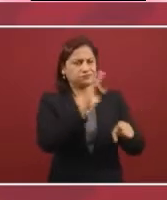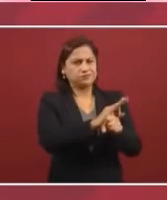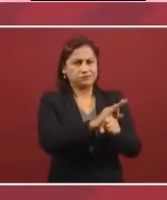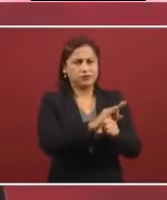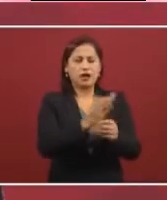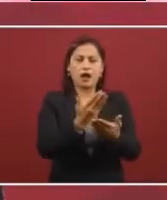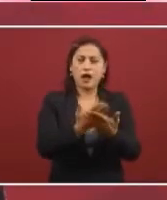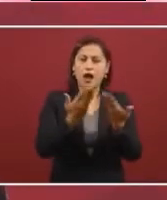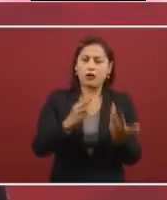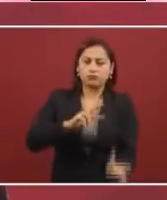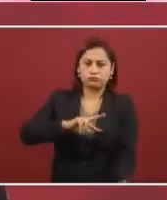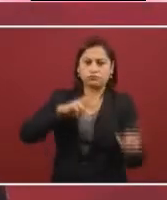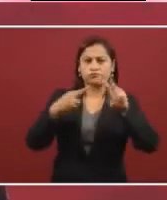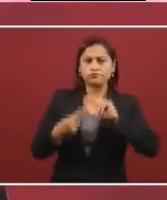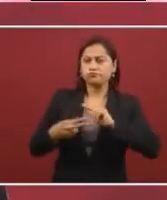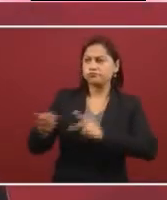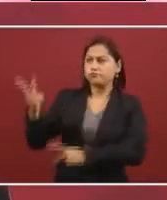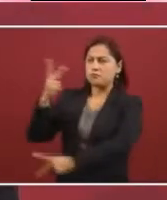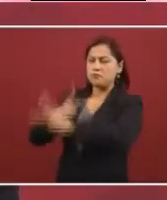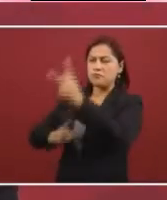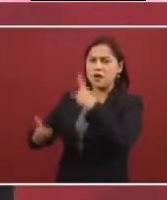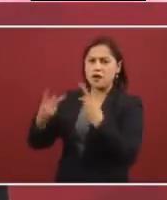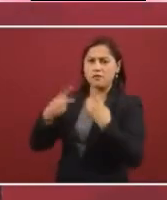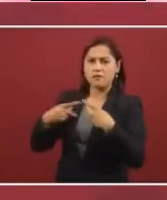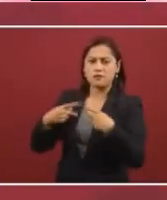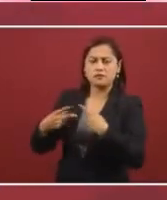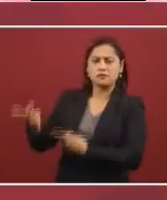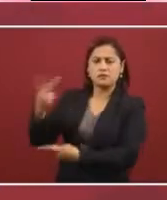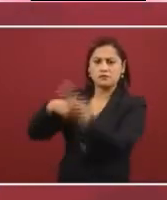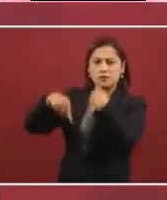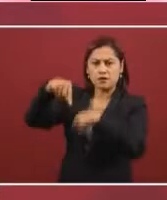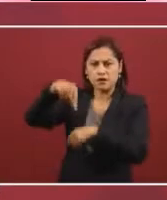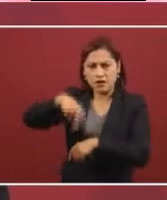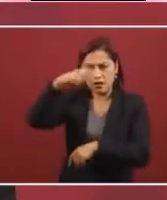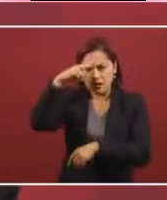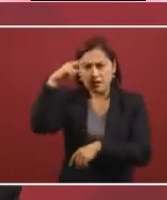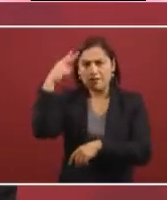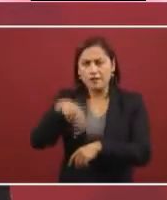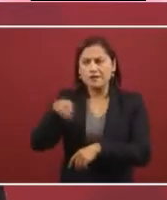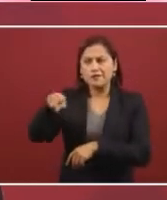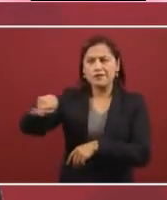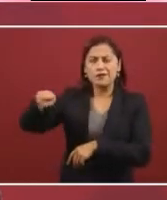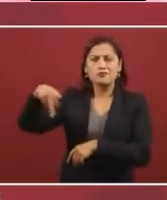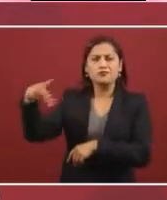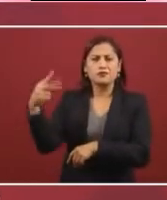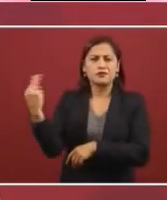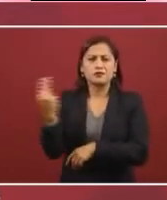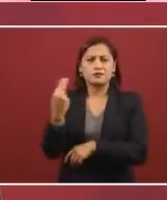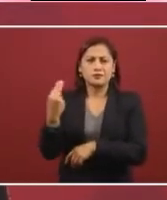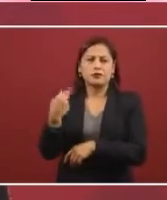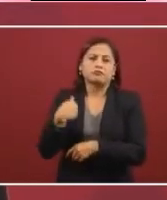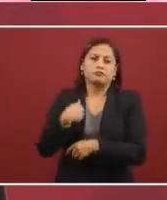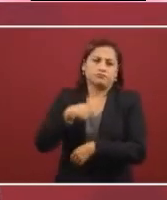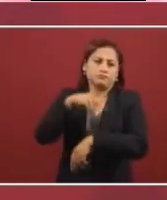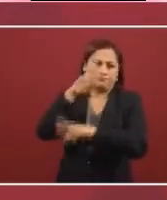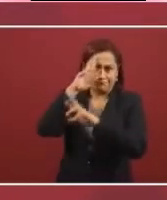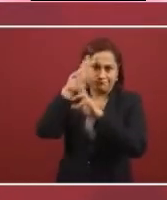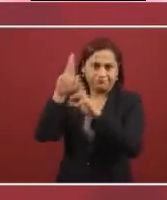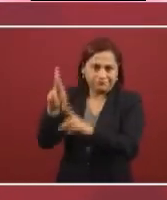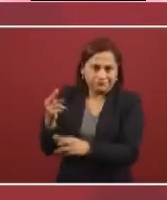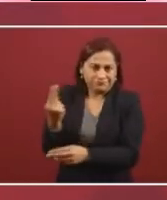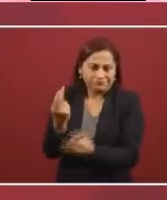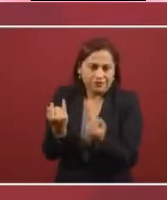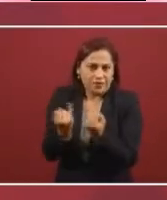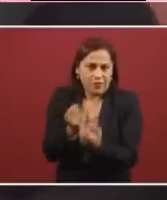bad that those that for necessity come through our territory in search of